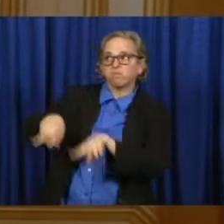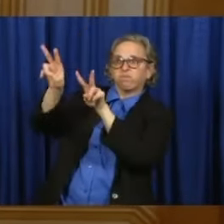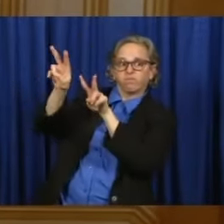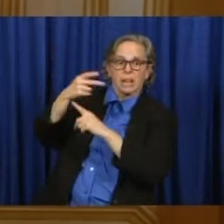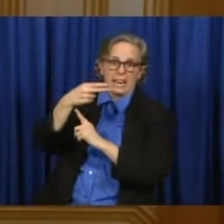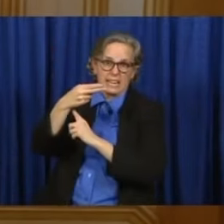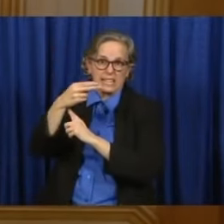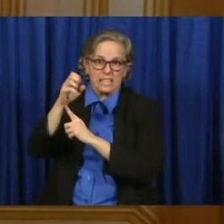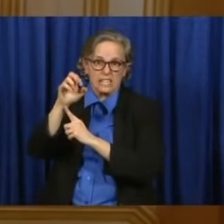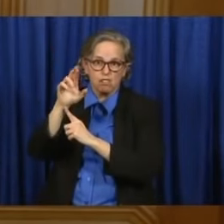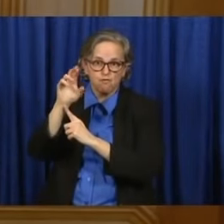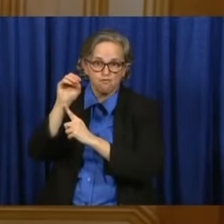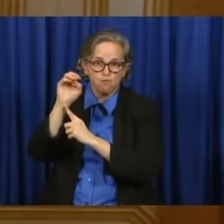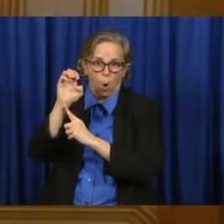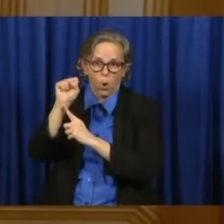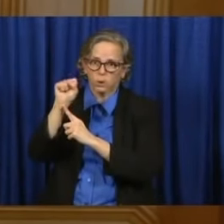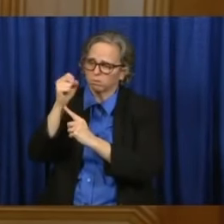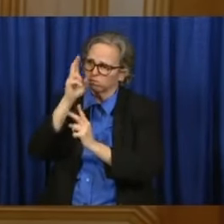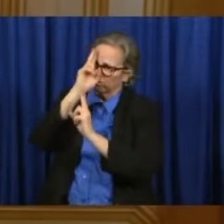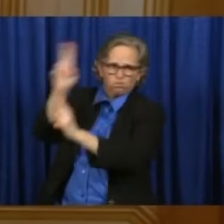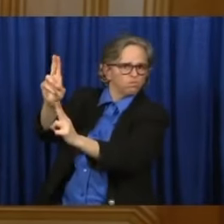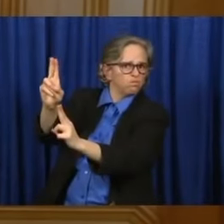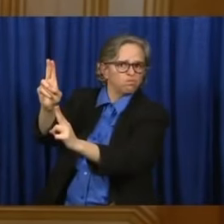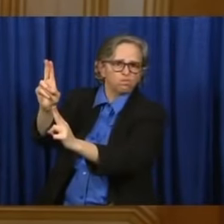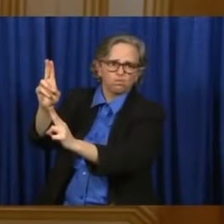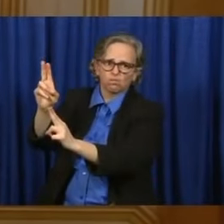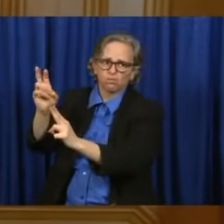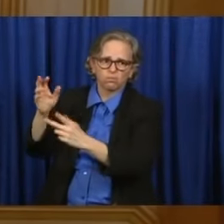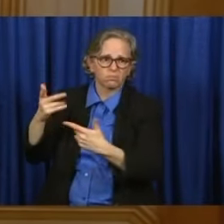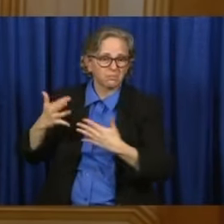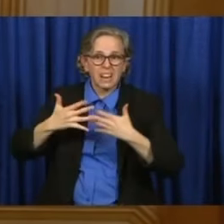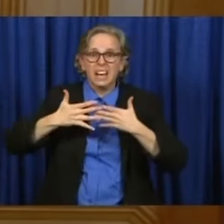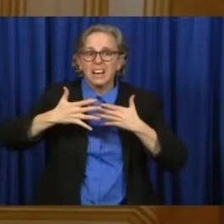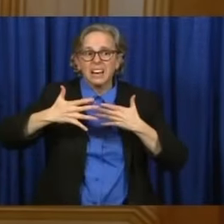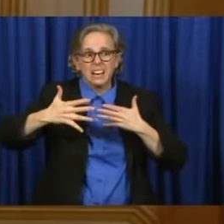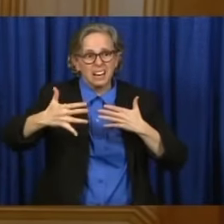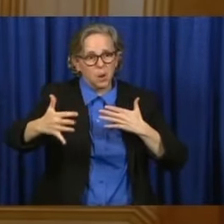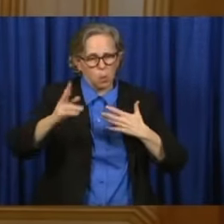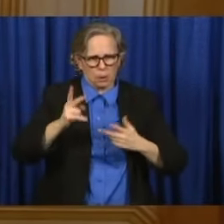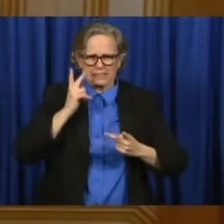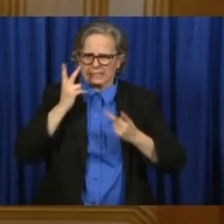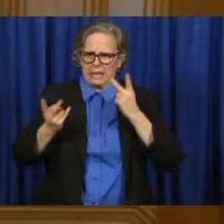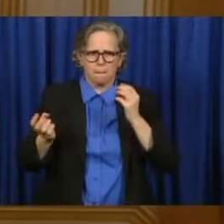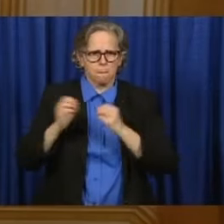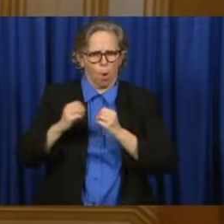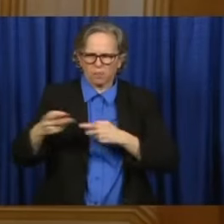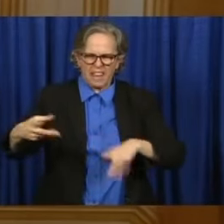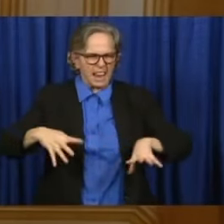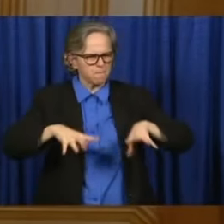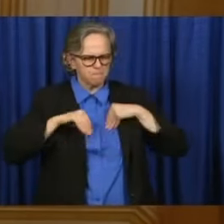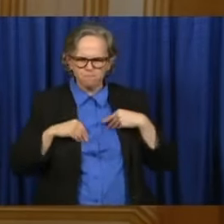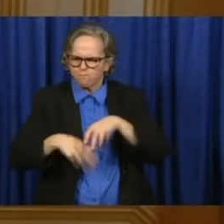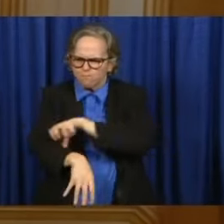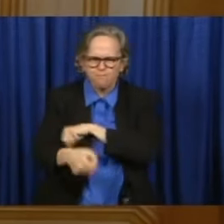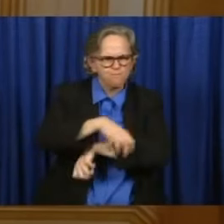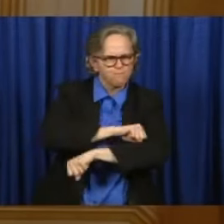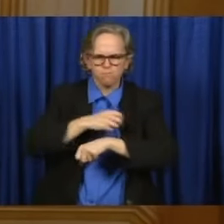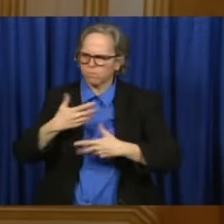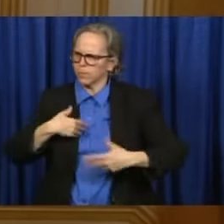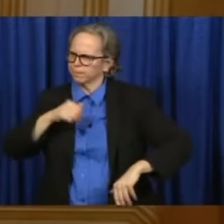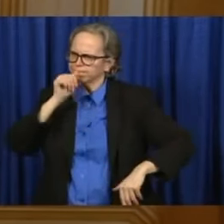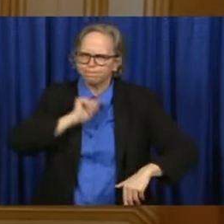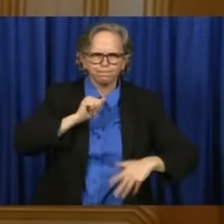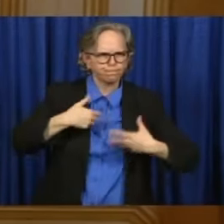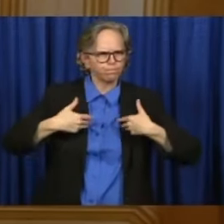ahead, we're going to see them do what they have to do. And we're just very, very